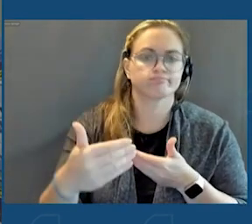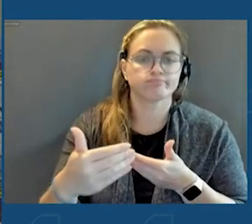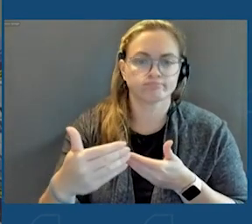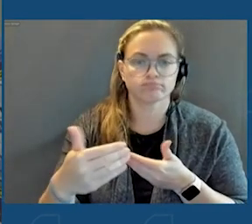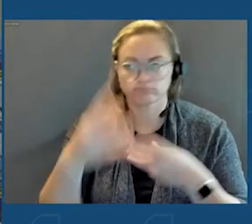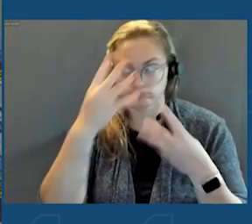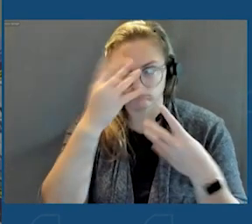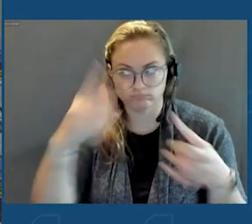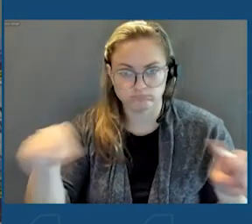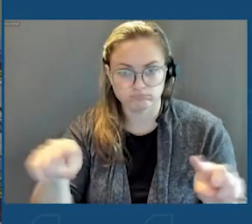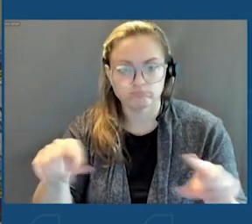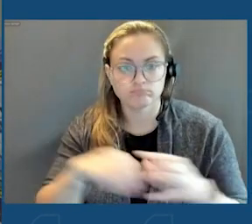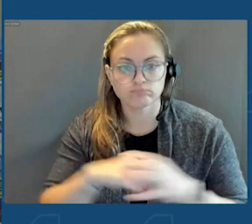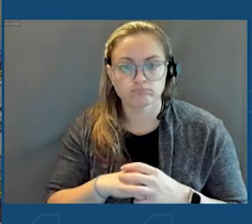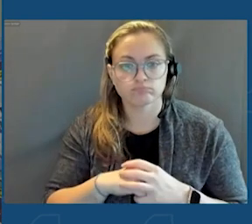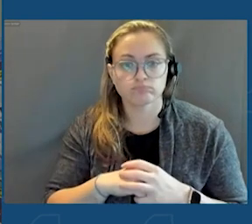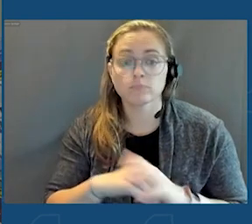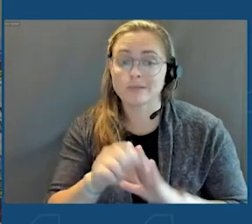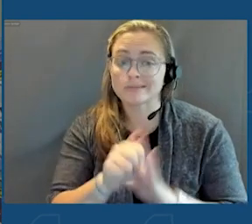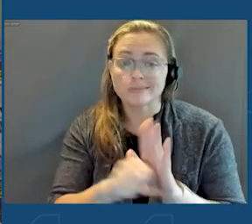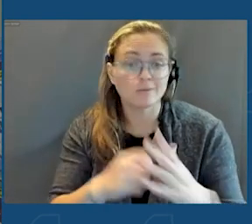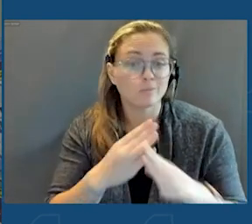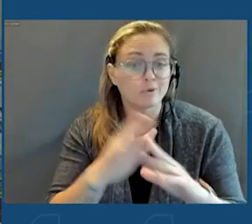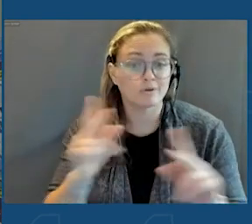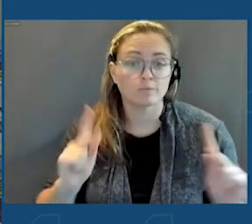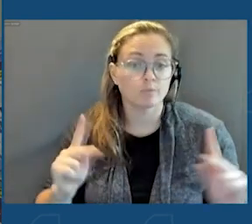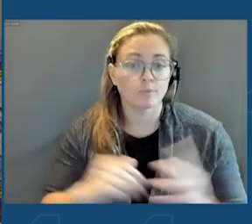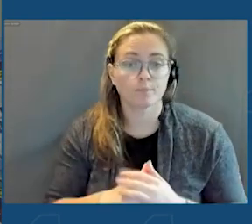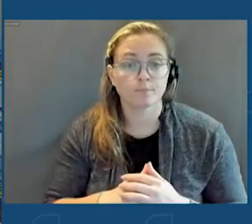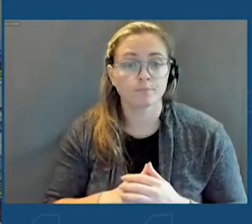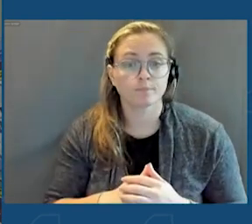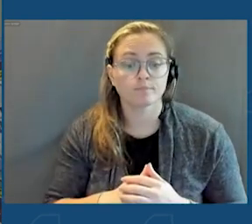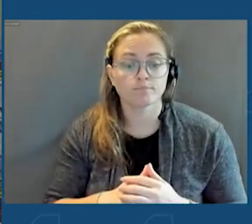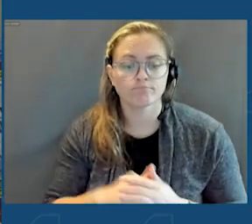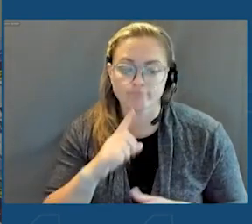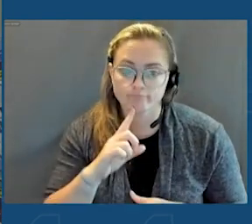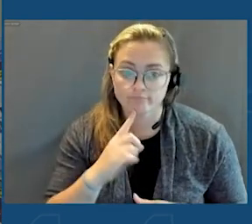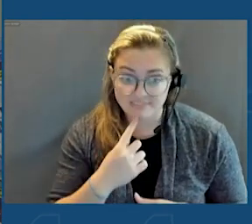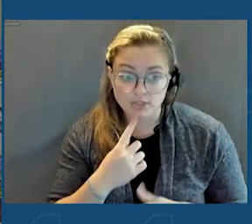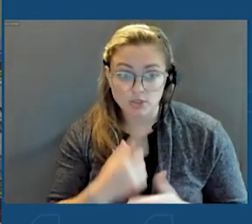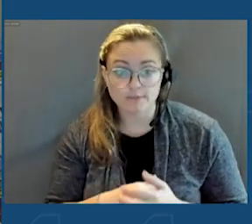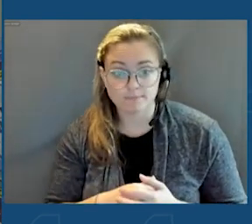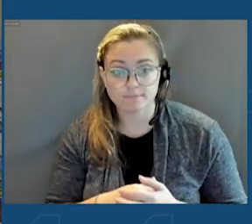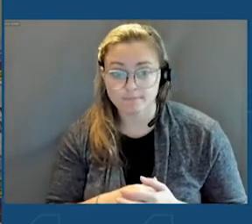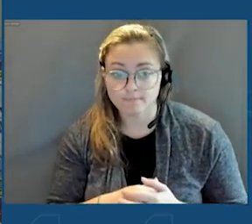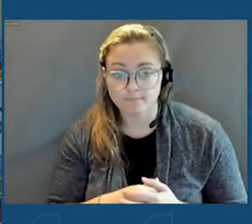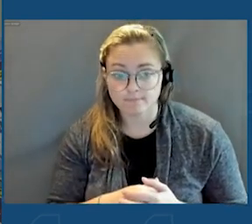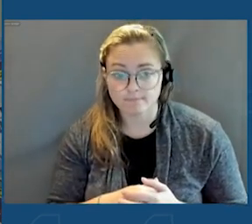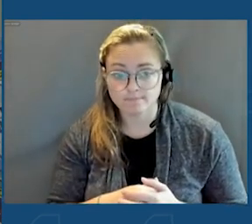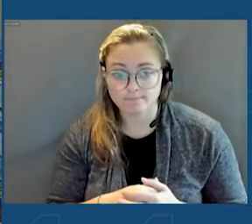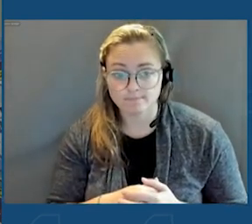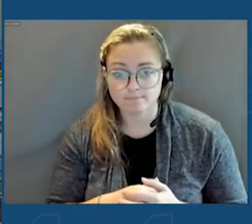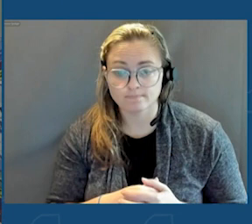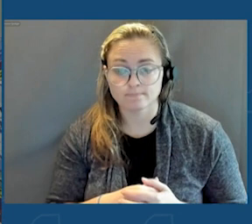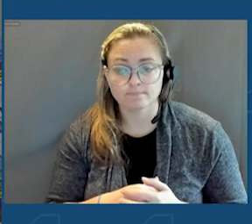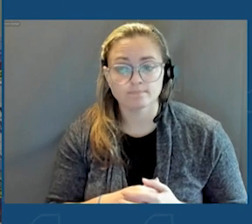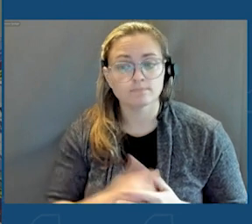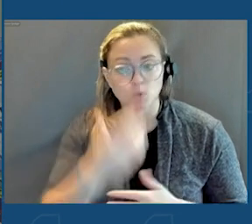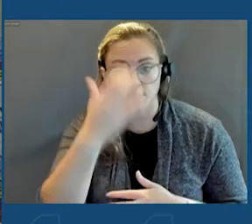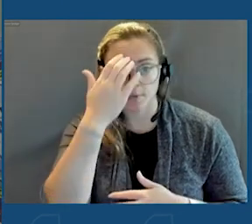out there. This is a state where we protect our people. We take this responsibility deadly seriously. So be